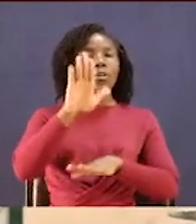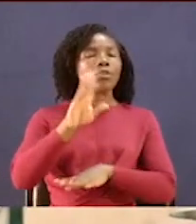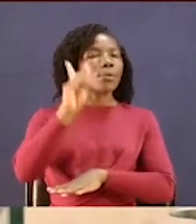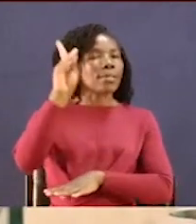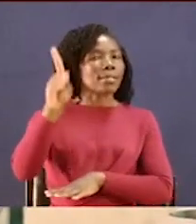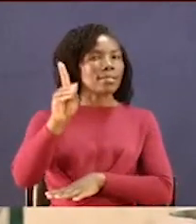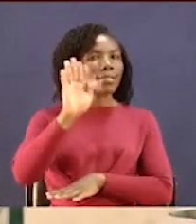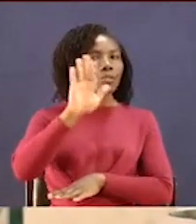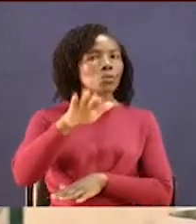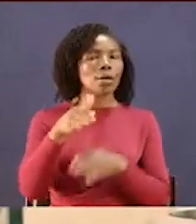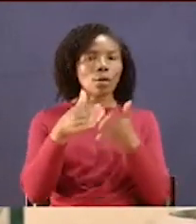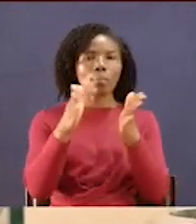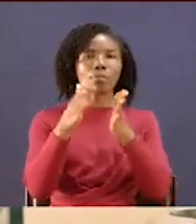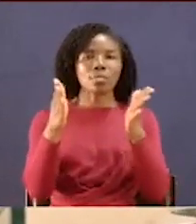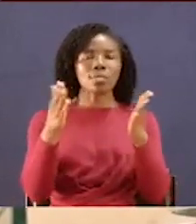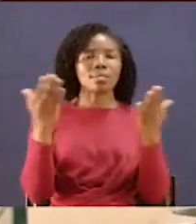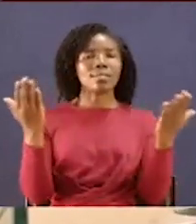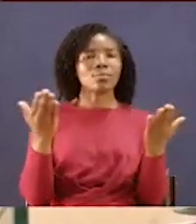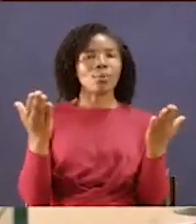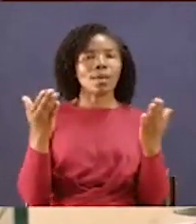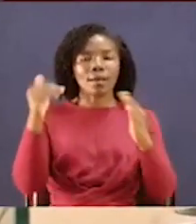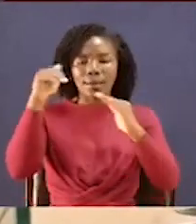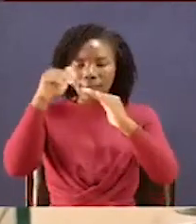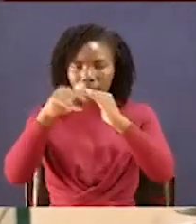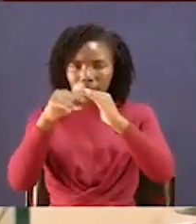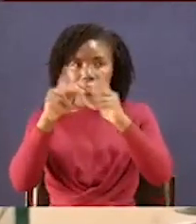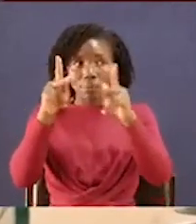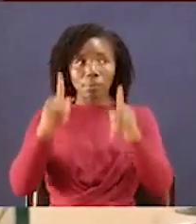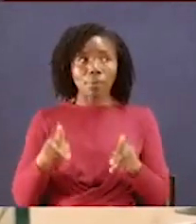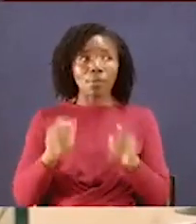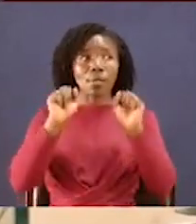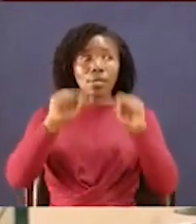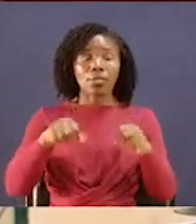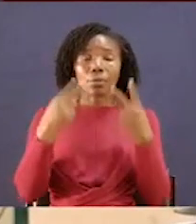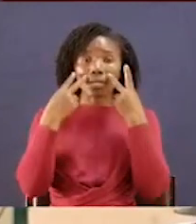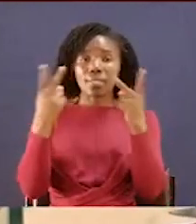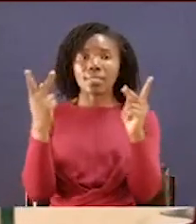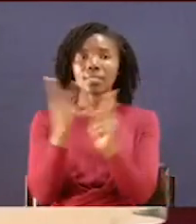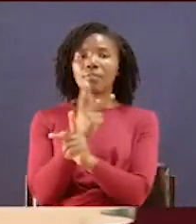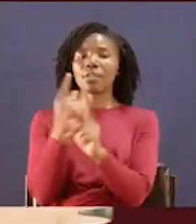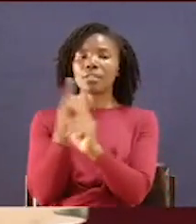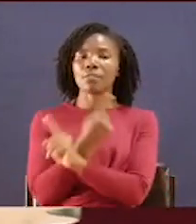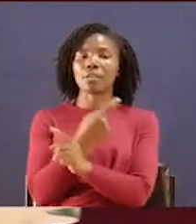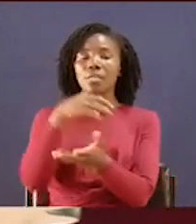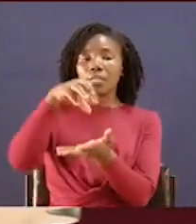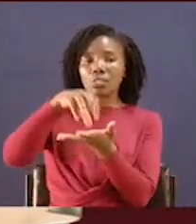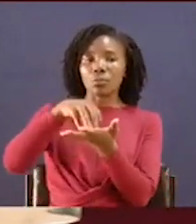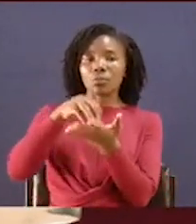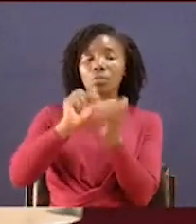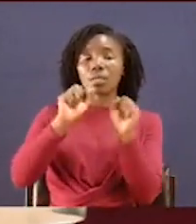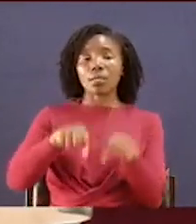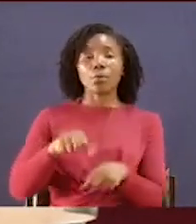your opportunity is in people. And as you look, you will see the various situations and scenarios, and you'll hear God